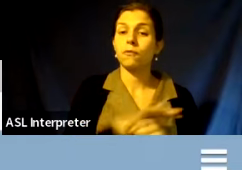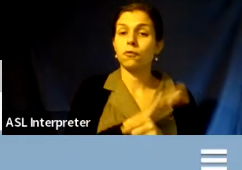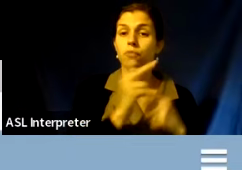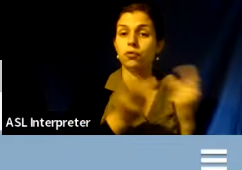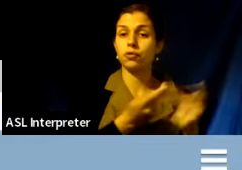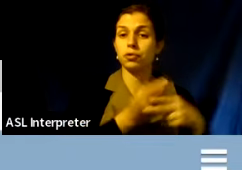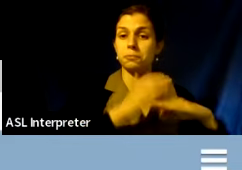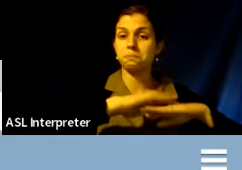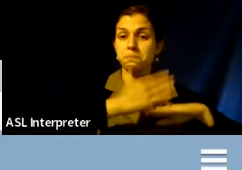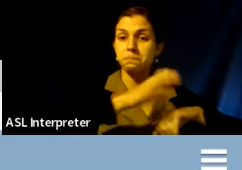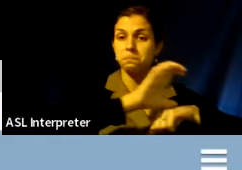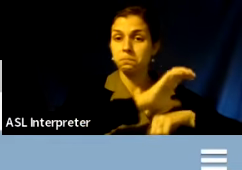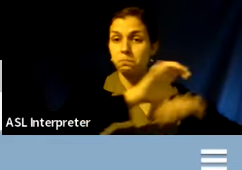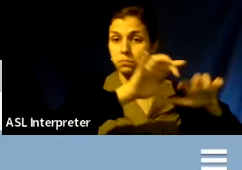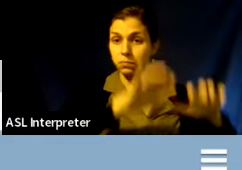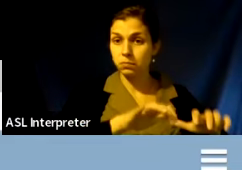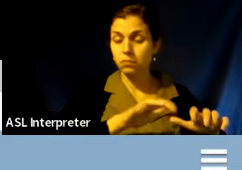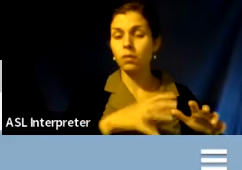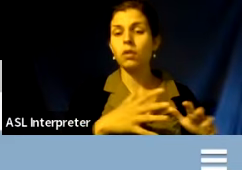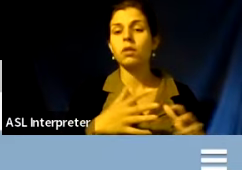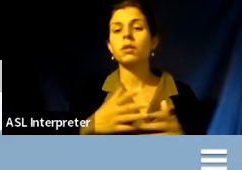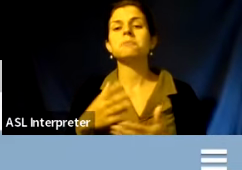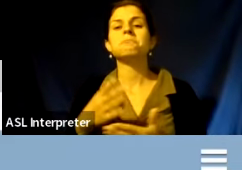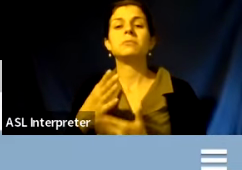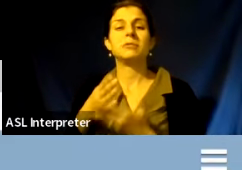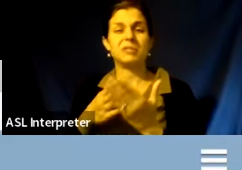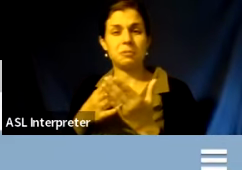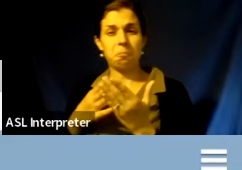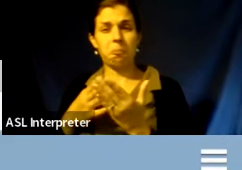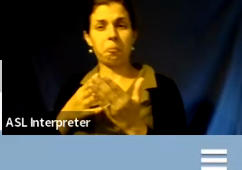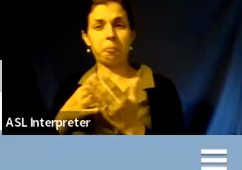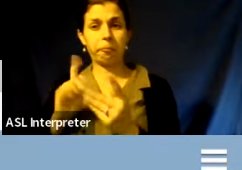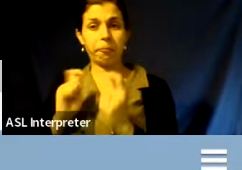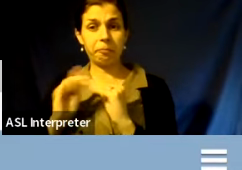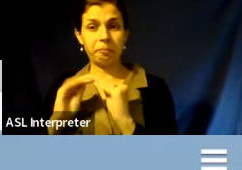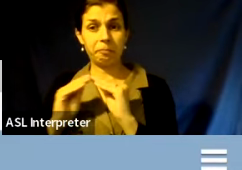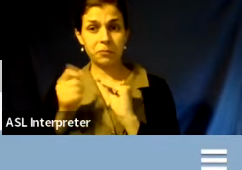Access, and other pieces you'll want to contact your school and they will update it for you.